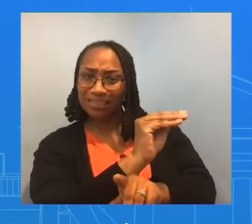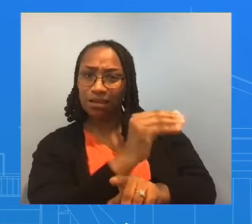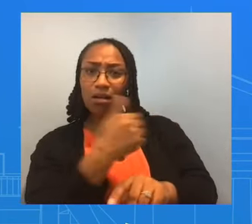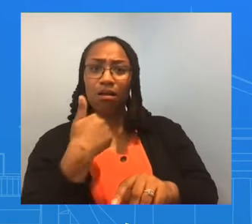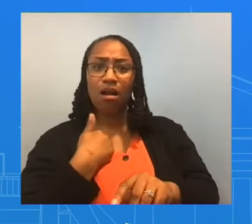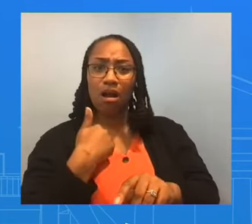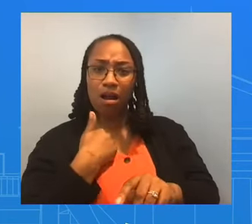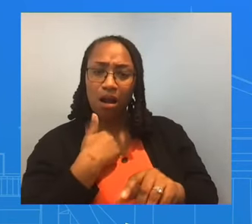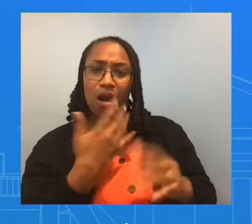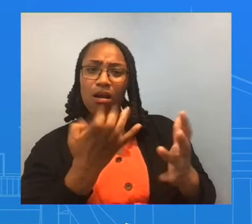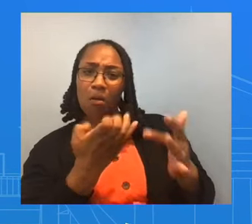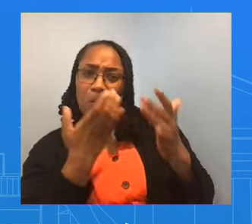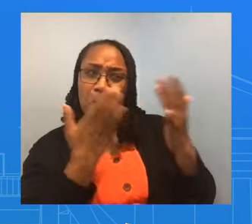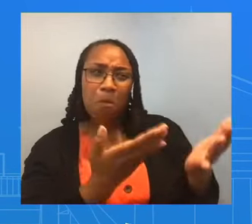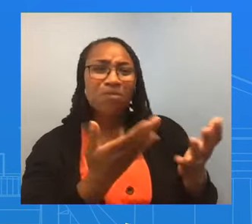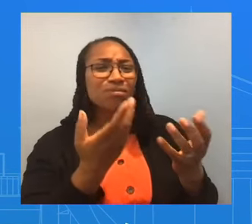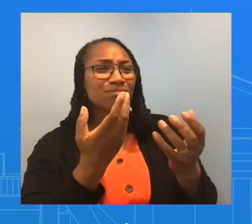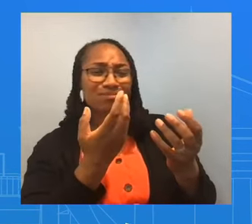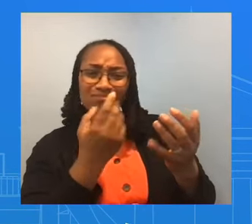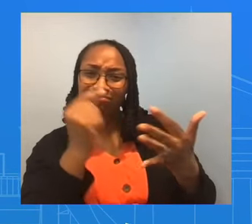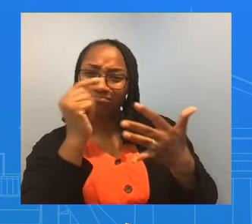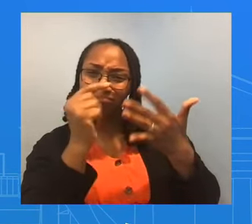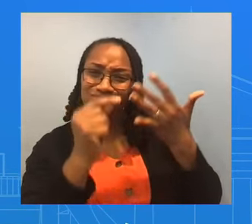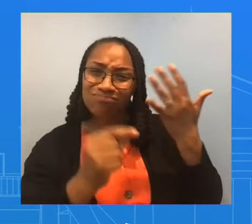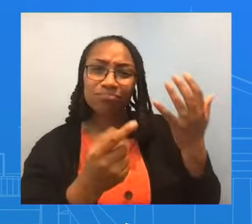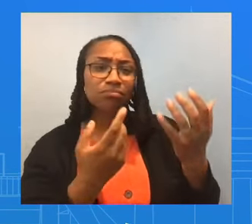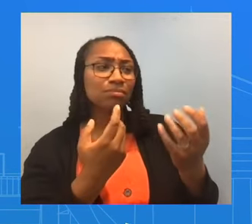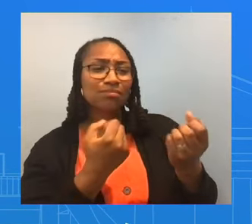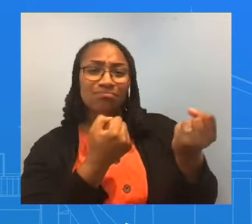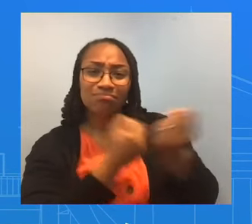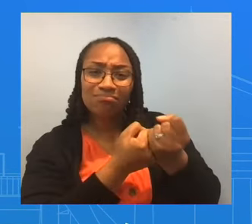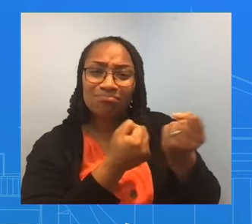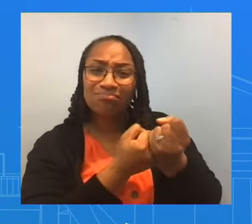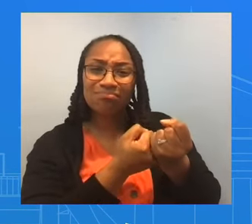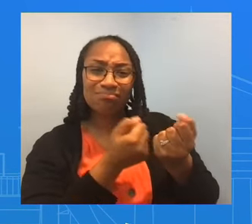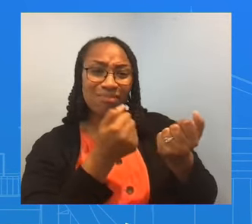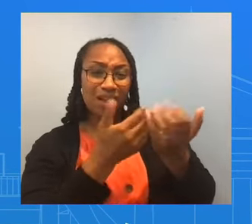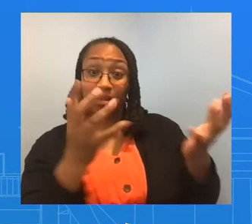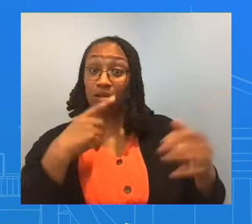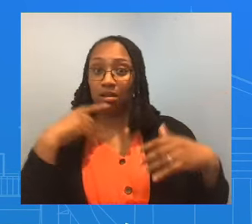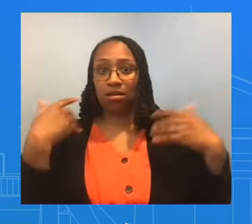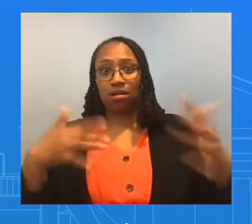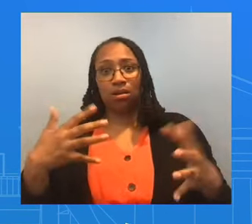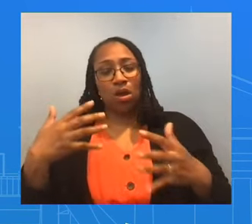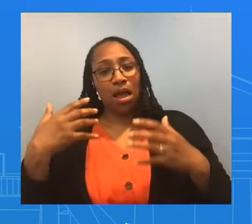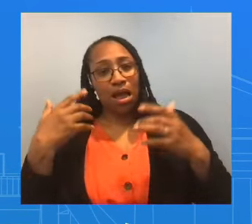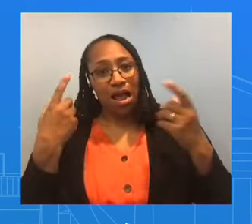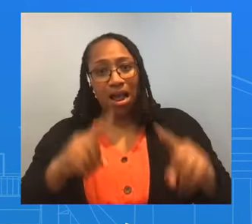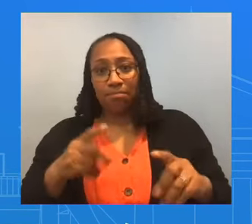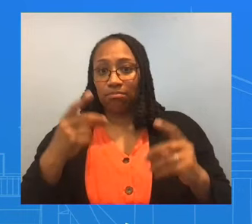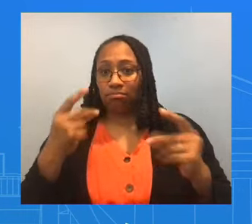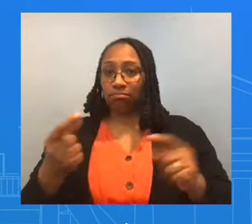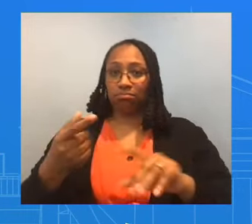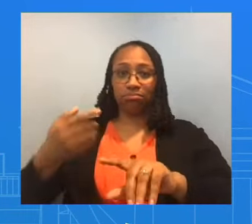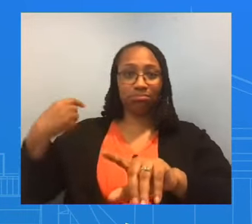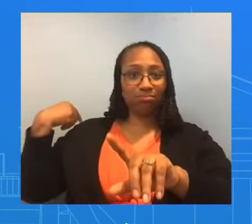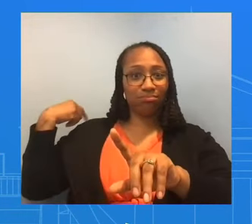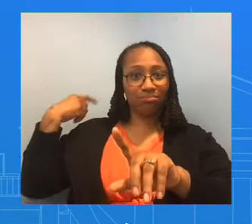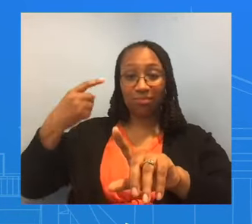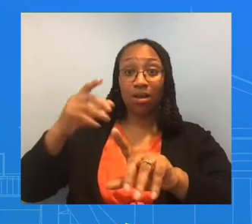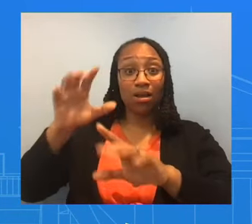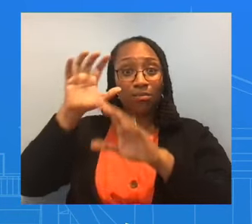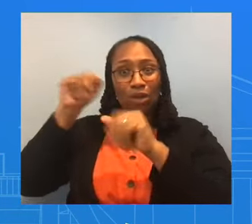up assistance. And so this is, again, it has been happening since May. The president has been regularly briefed. We have